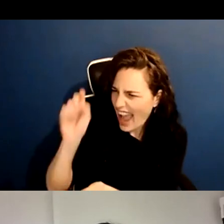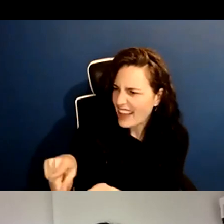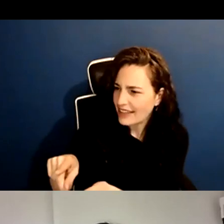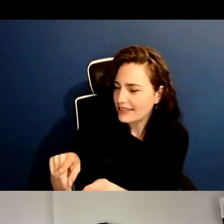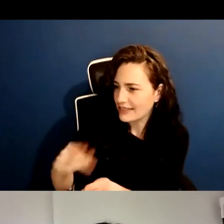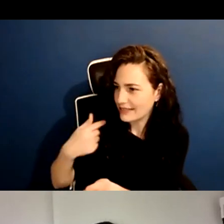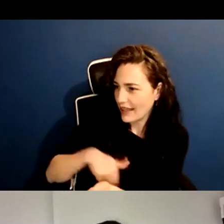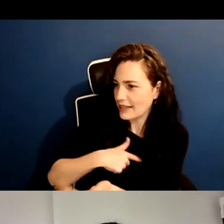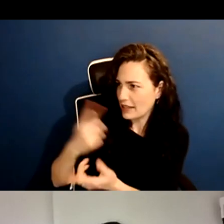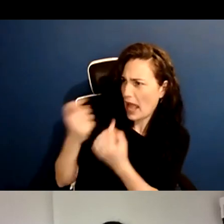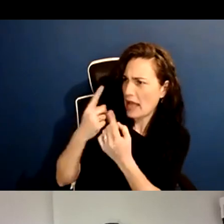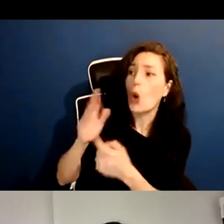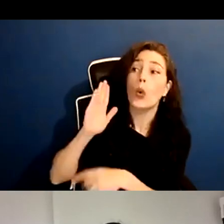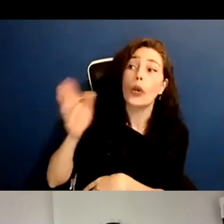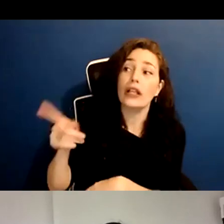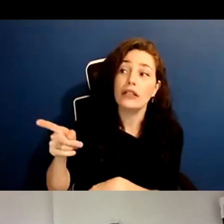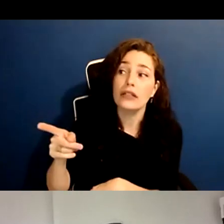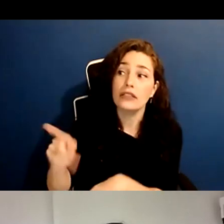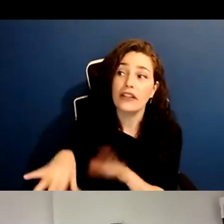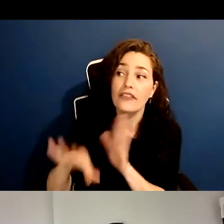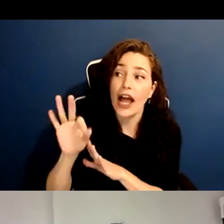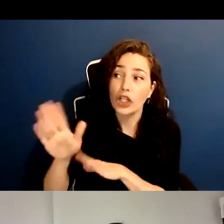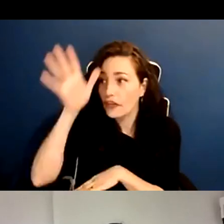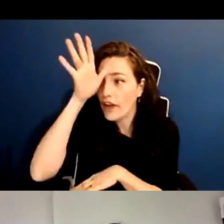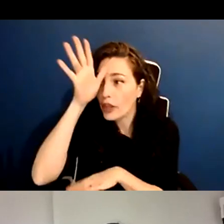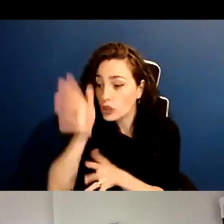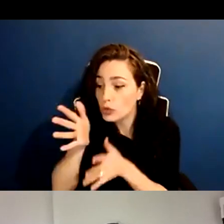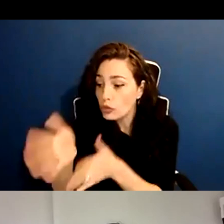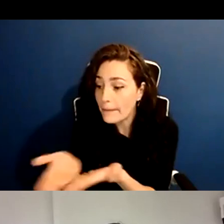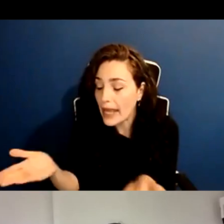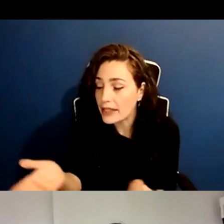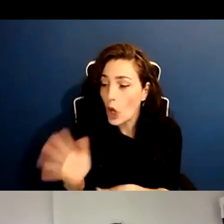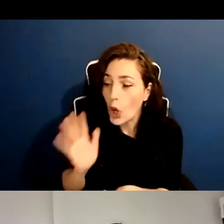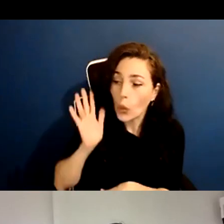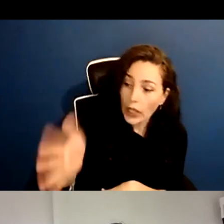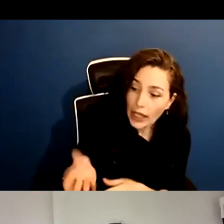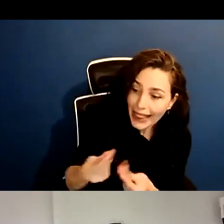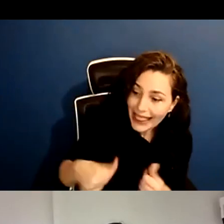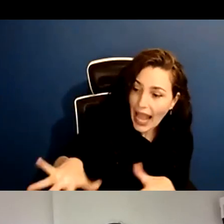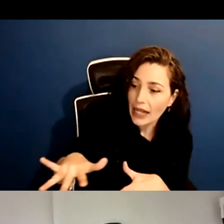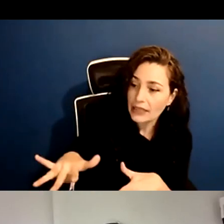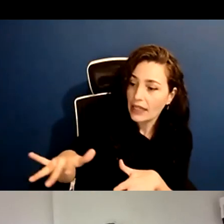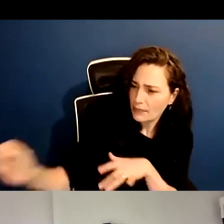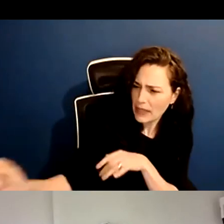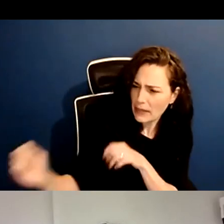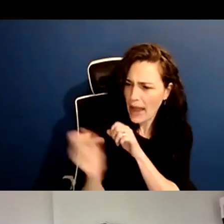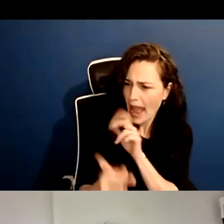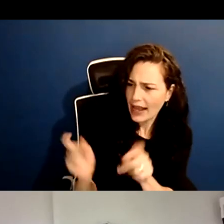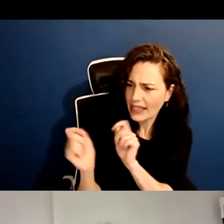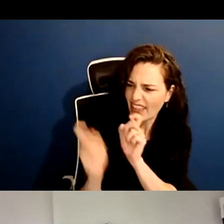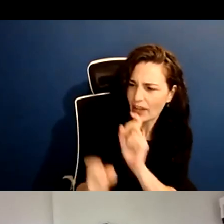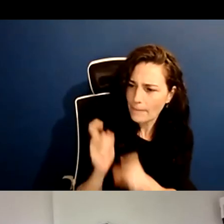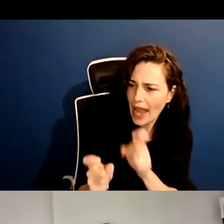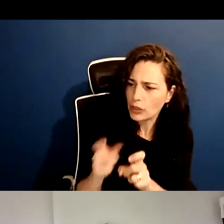father's remains? Will land be restored to those it was taken from? I mean, those are questions, those